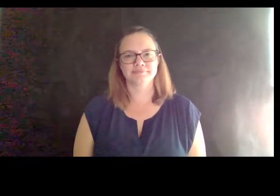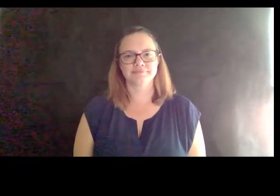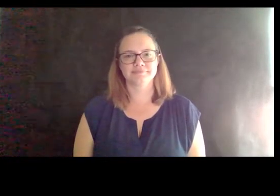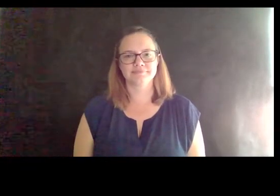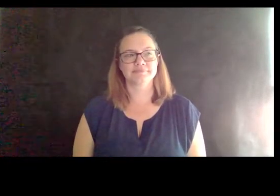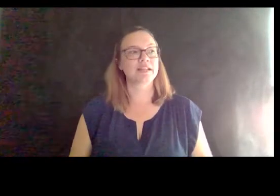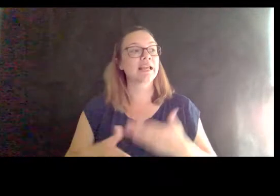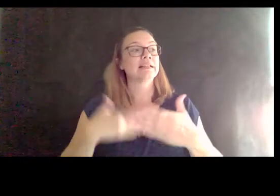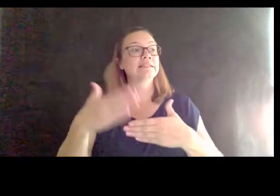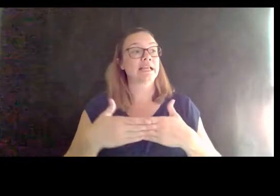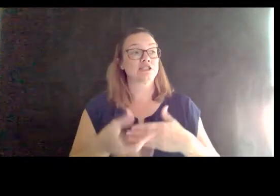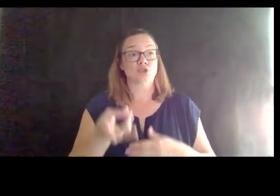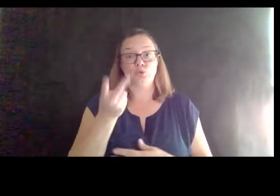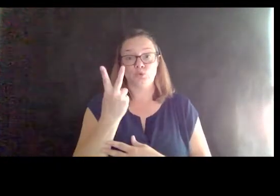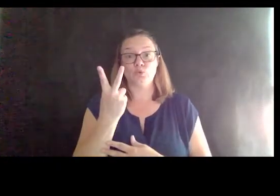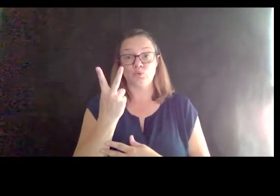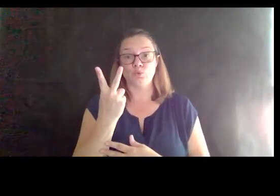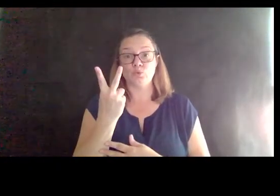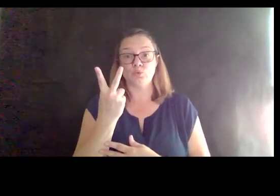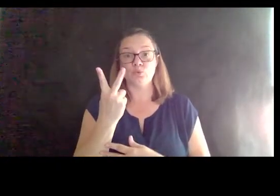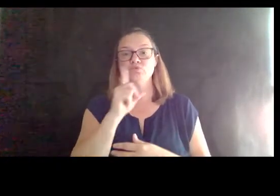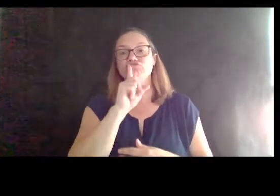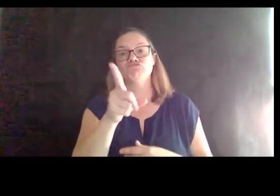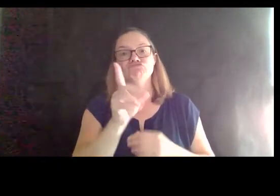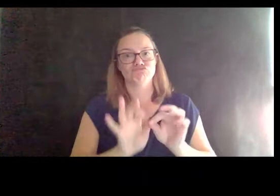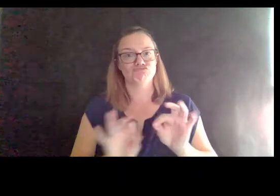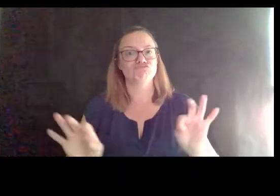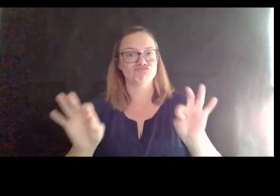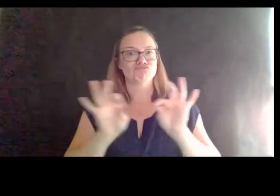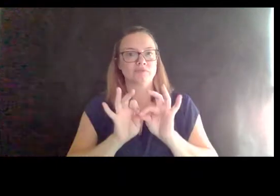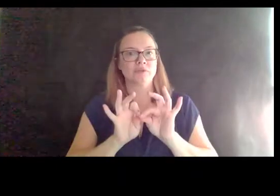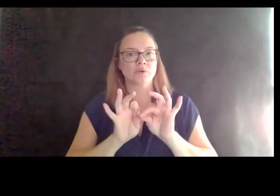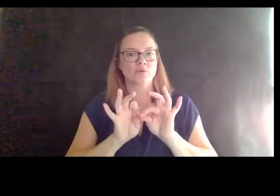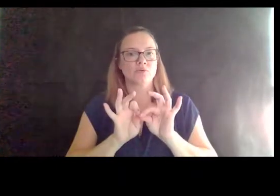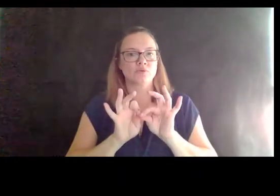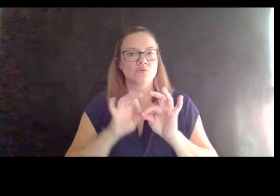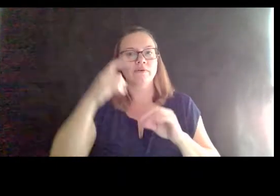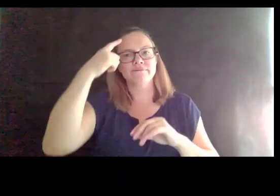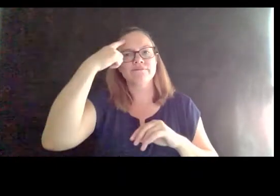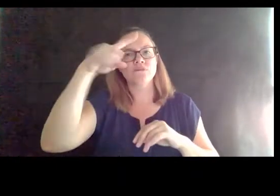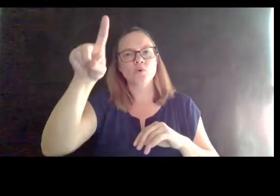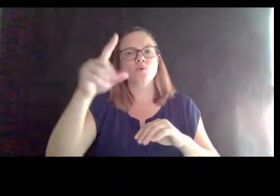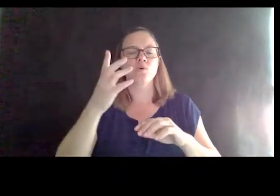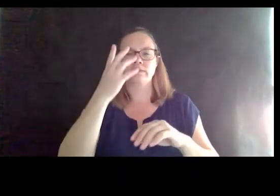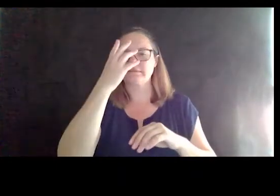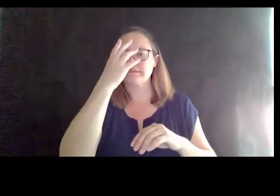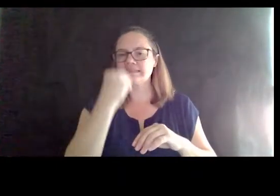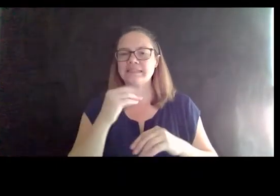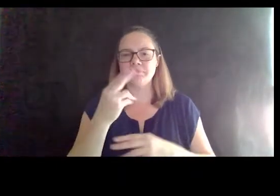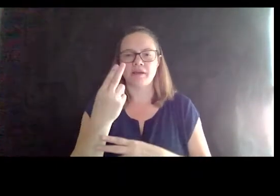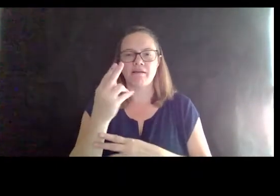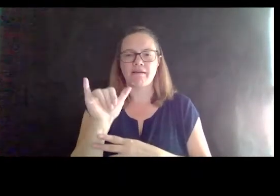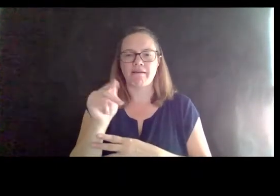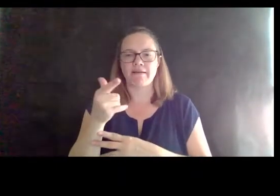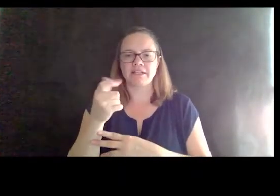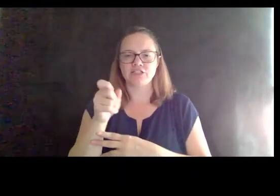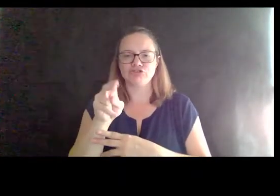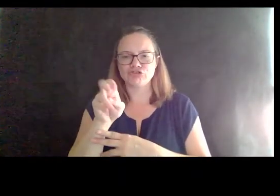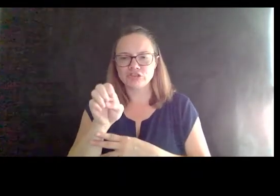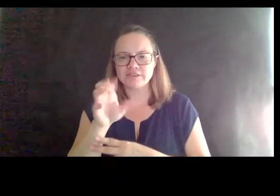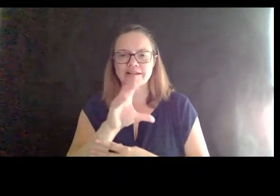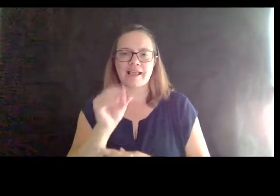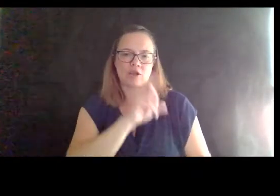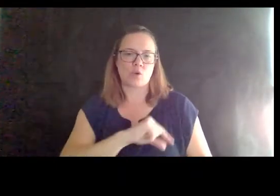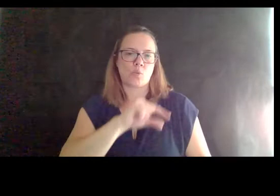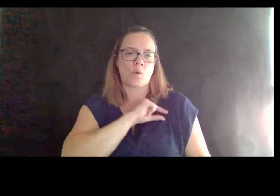So the next two are going to be really important in improving our sleep hygiene and our quality